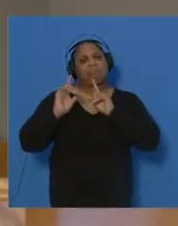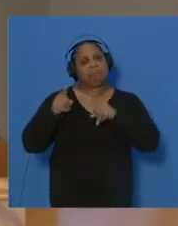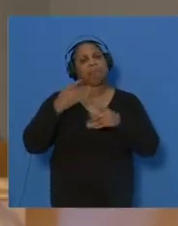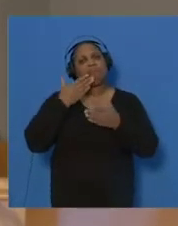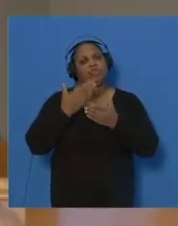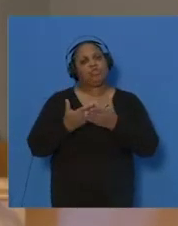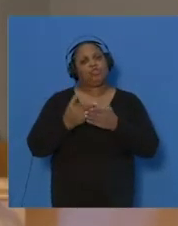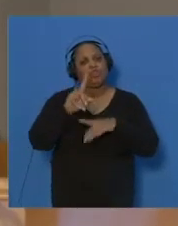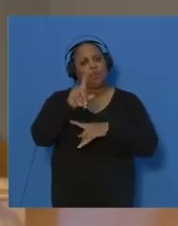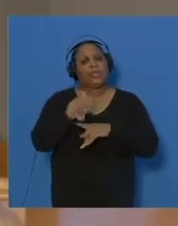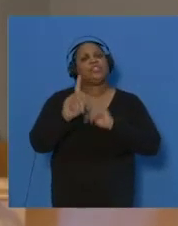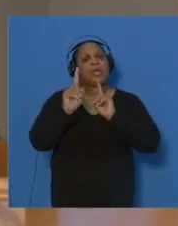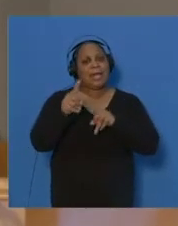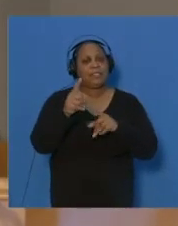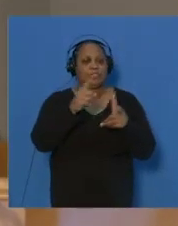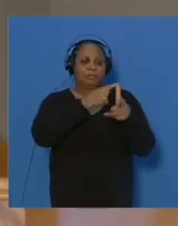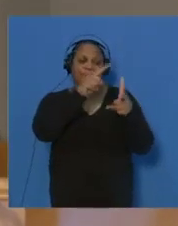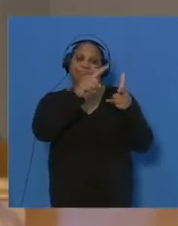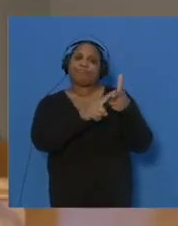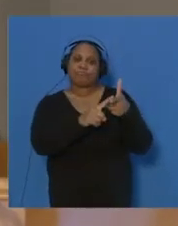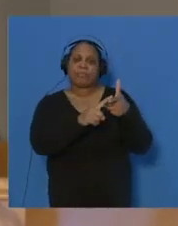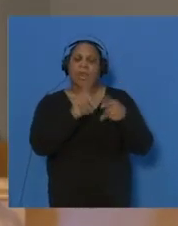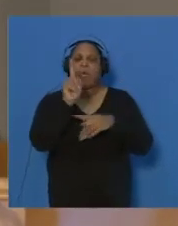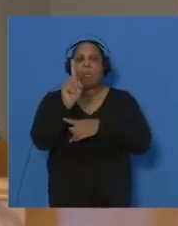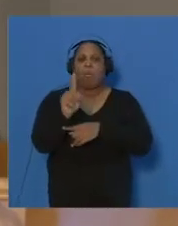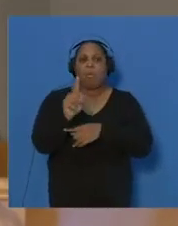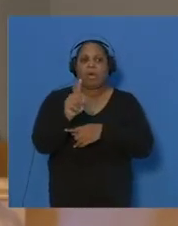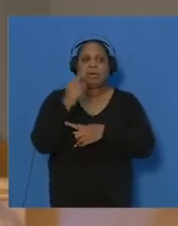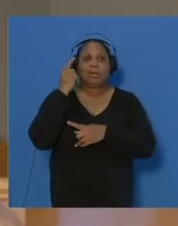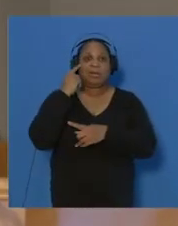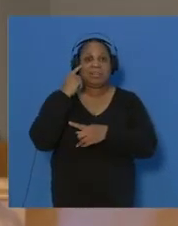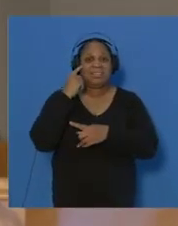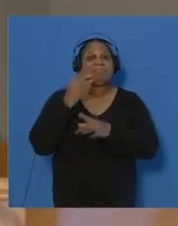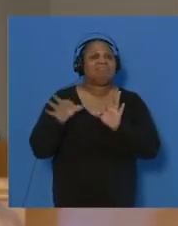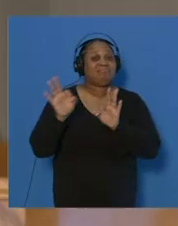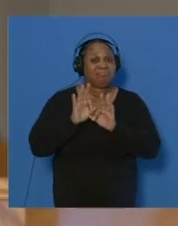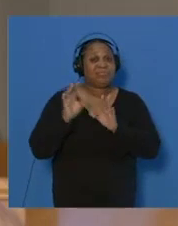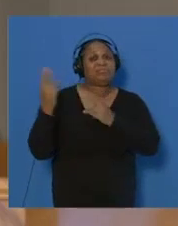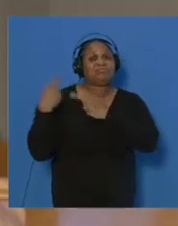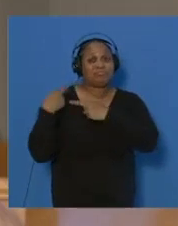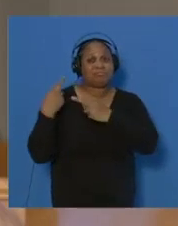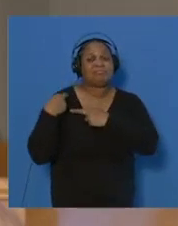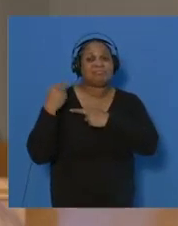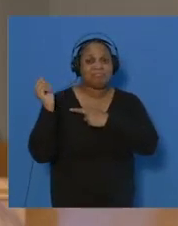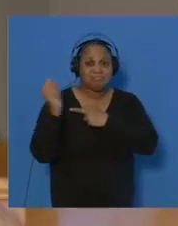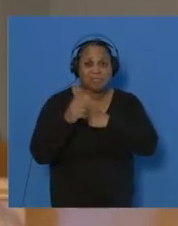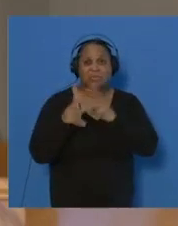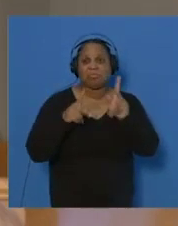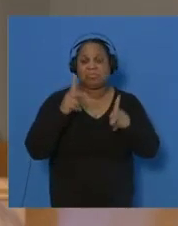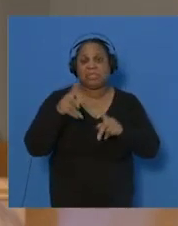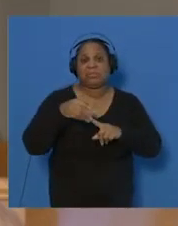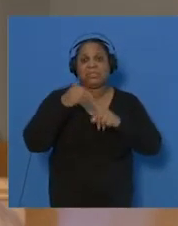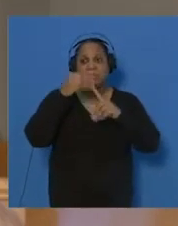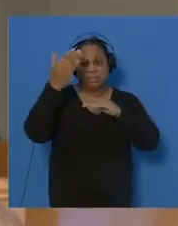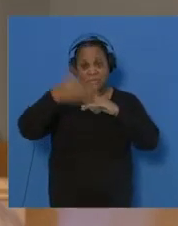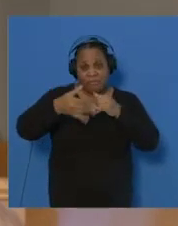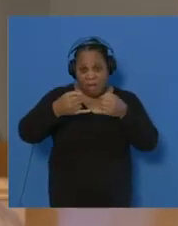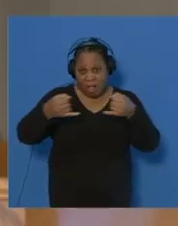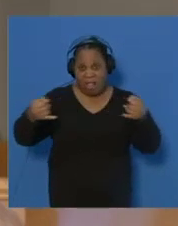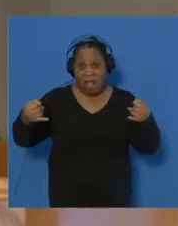that in 2 ways. One, I think it's incumbent upon all persons that are particularly on the front